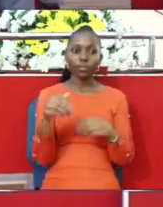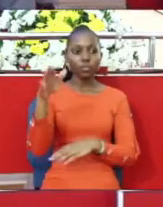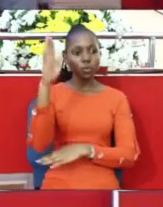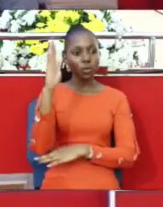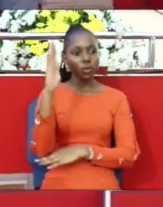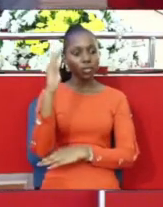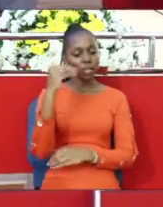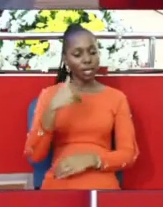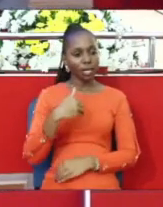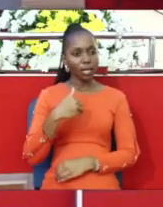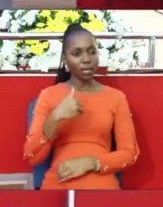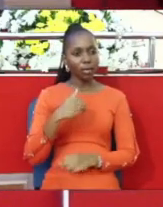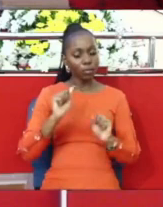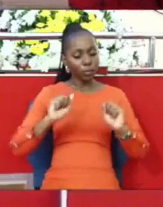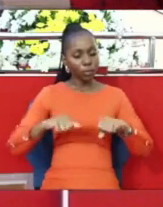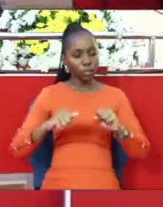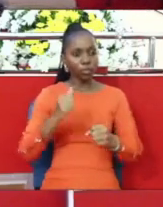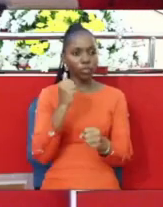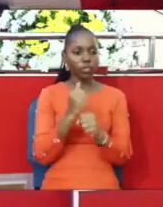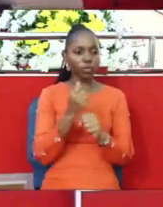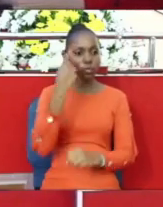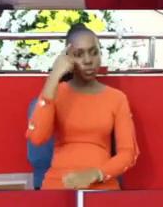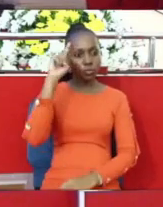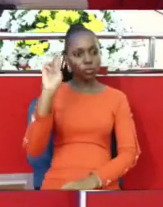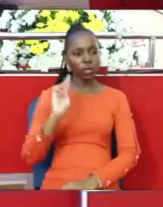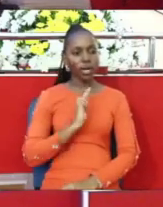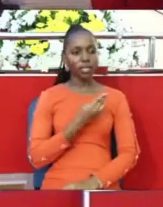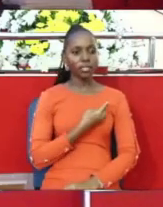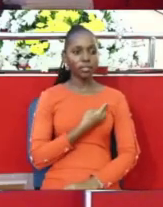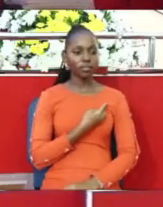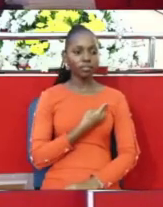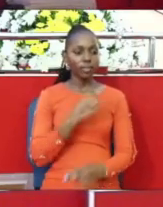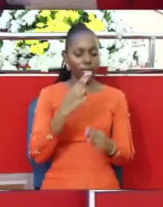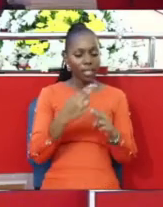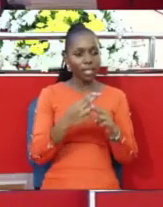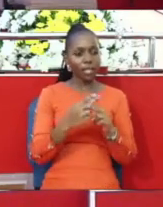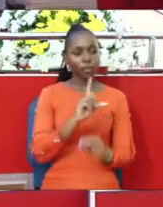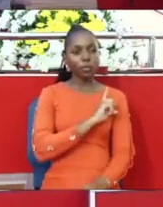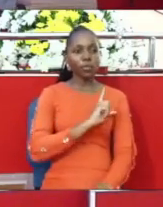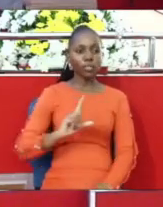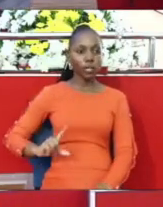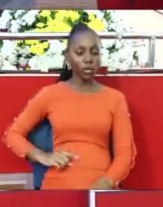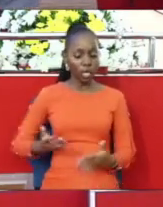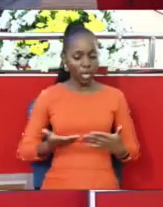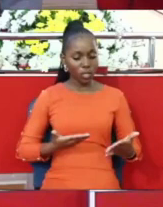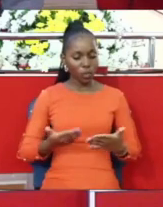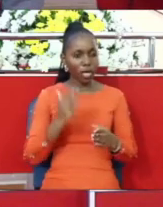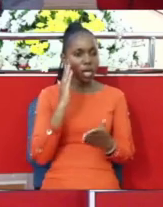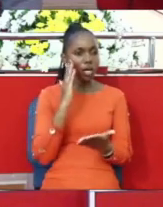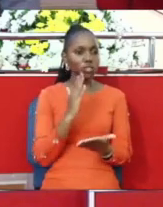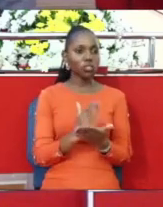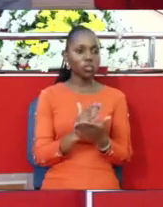Bwana anaweza. A place of safety. Mahali pa usalama. The name of the Lord is where true safety. Mahali neno la Bwana ni mahali pa